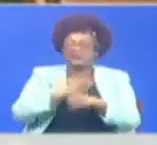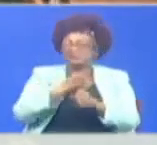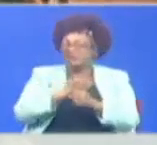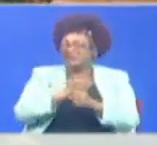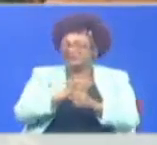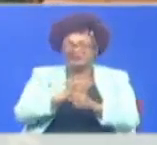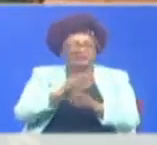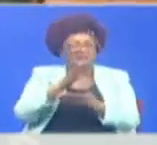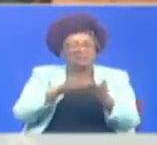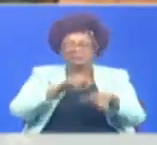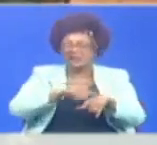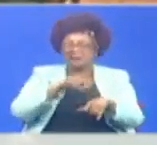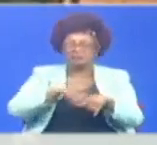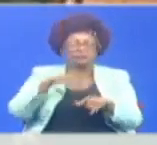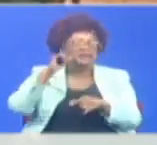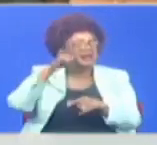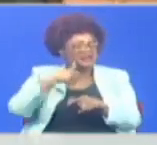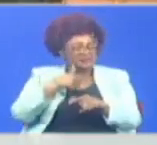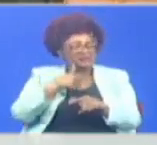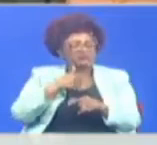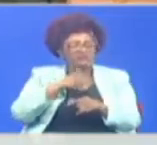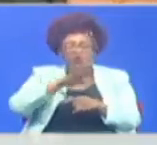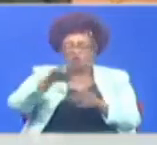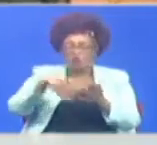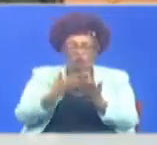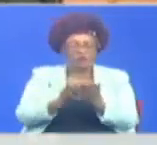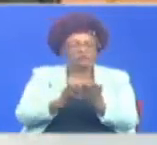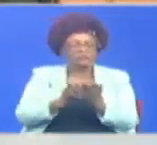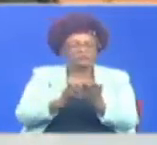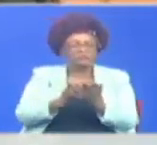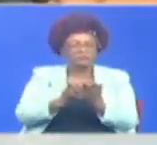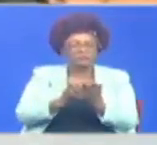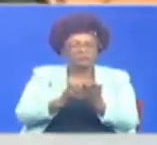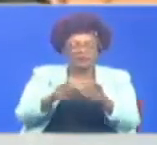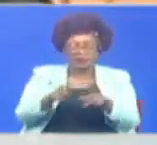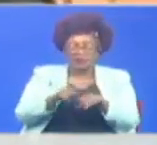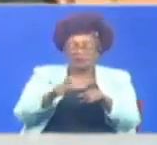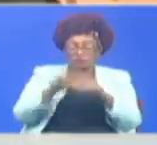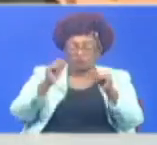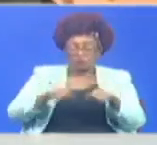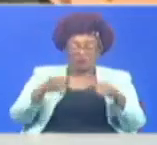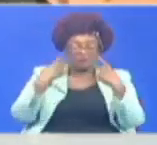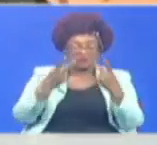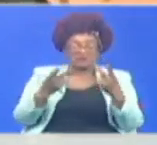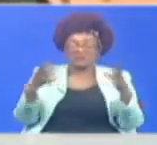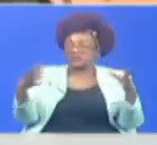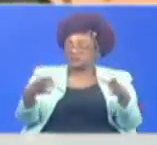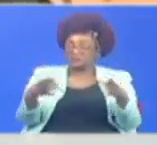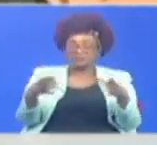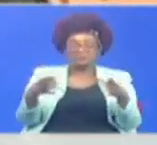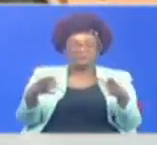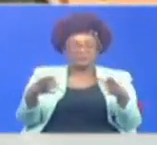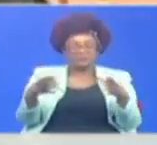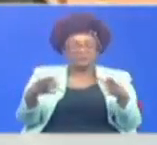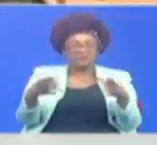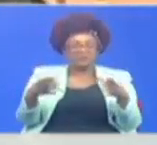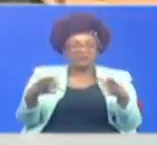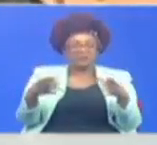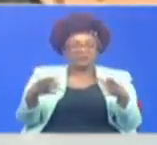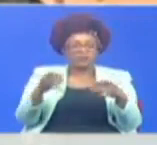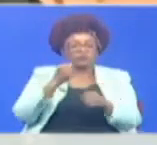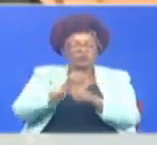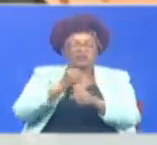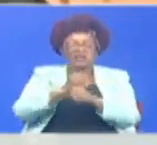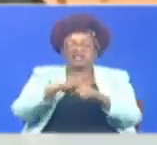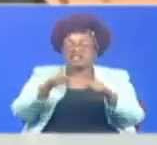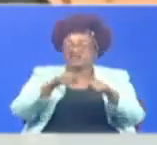moment very nice for all of us. And as you can see, this team was working in